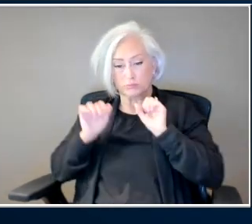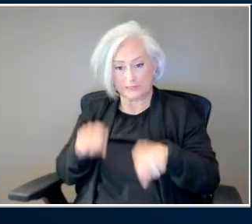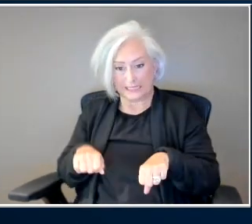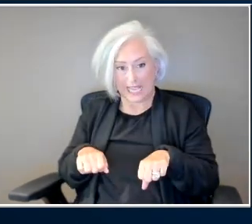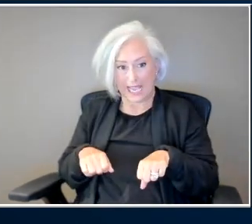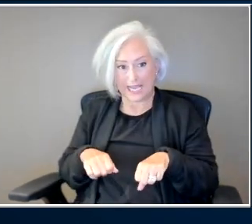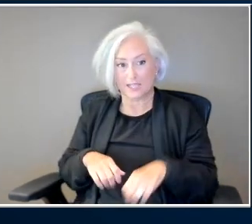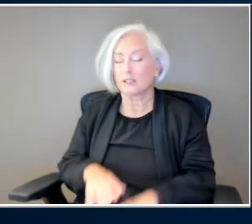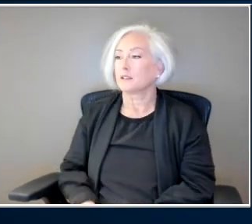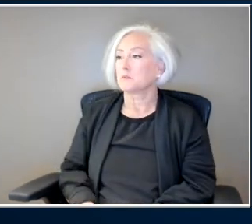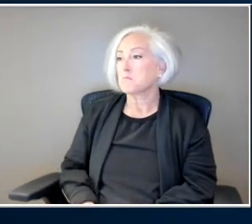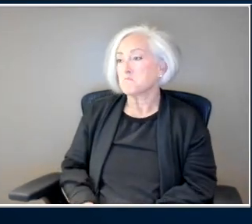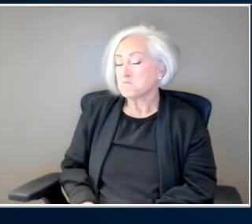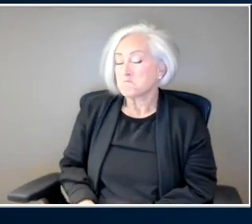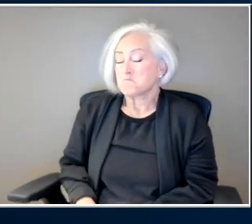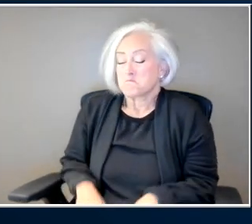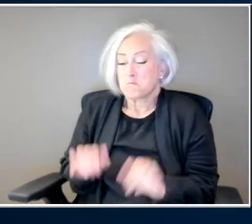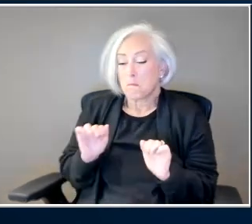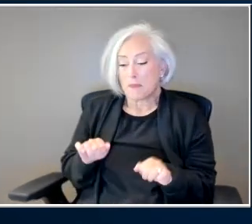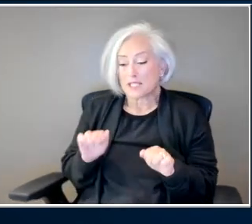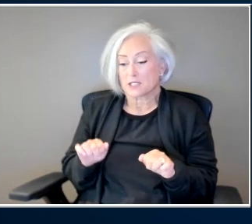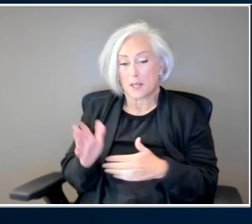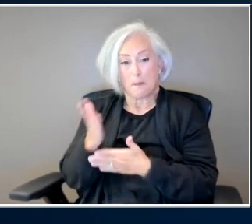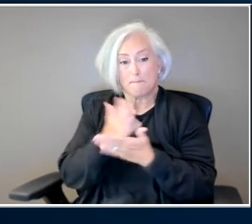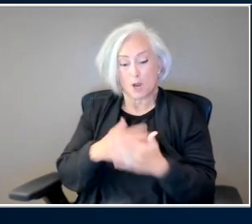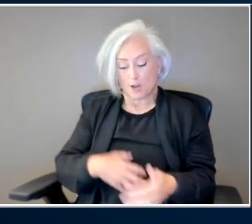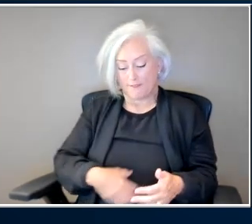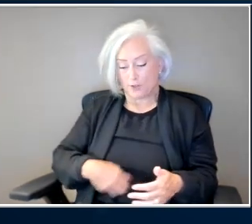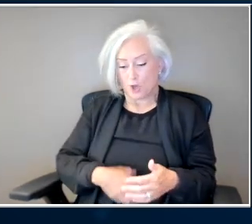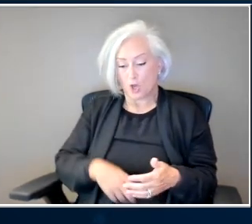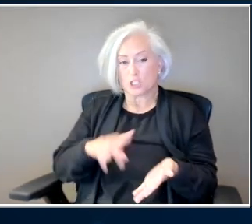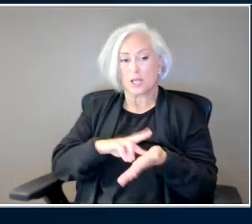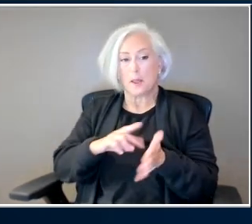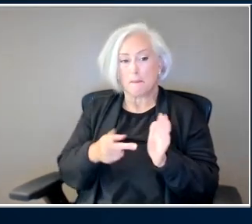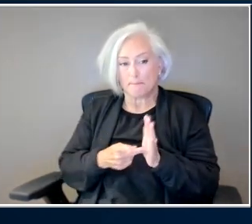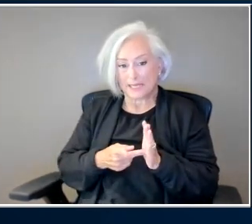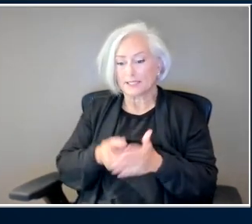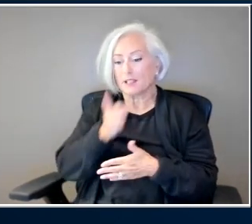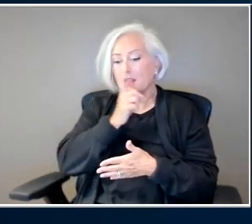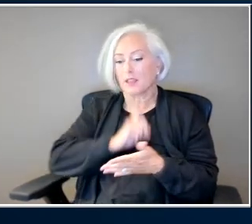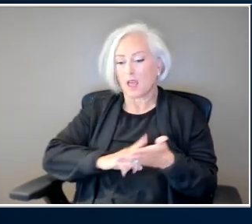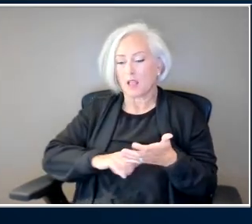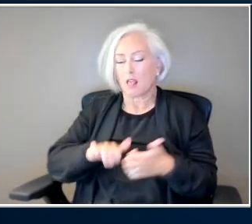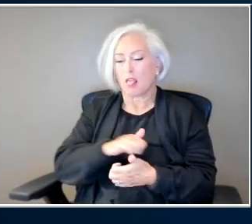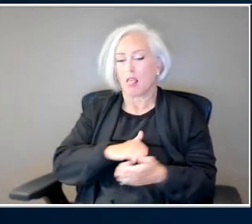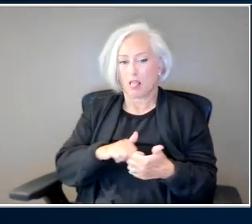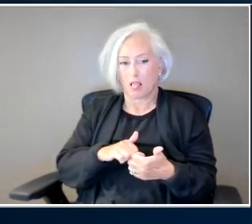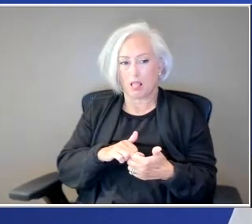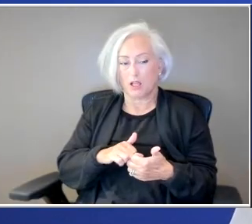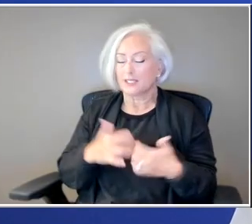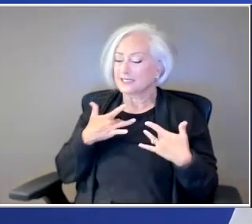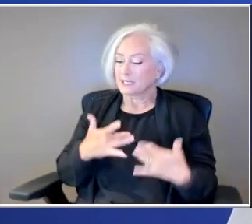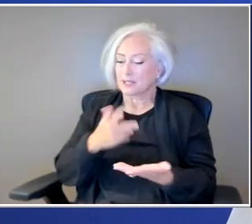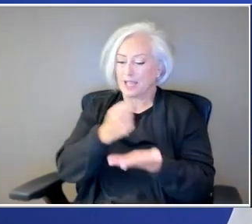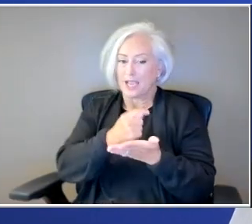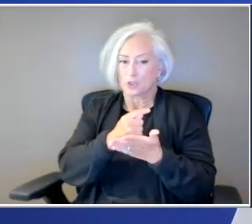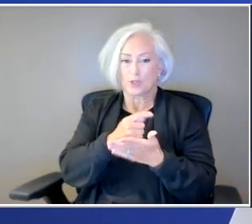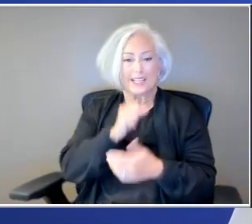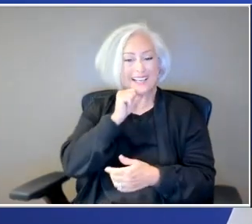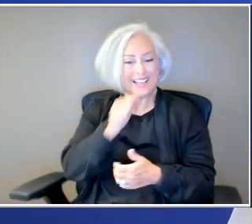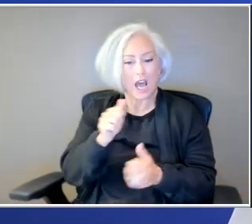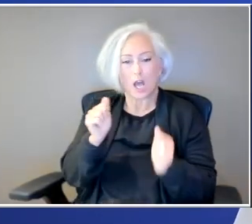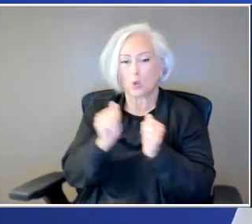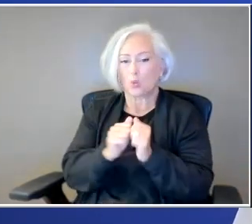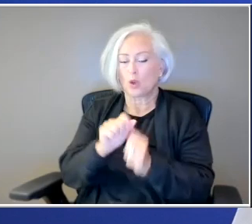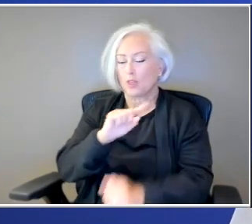Potentially. I mean, I think part of the nausea is the slowing down of the gastric tract. Yeah, I generally treat the nausea not with Zofran or with other